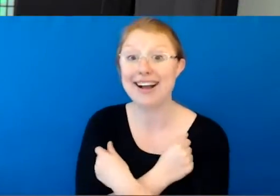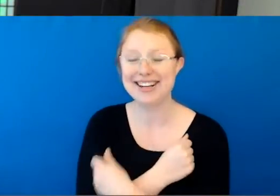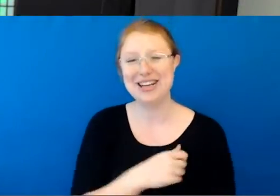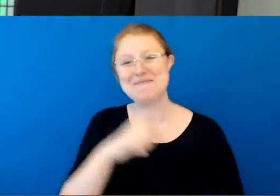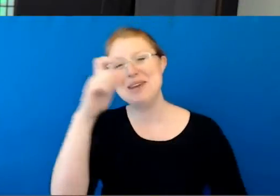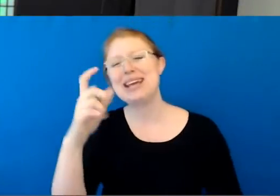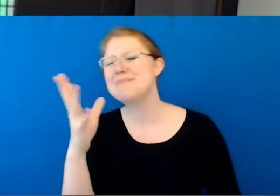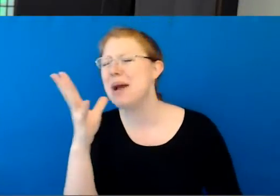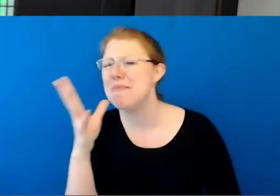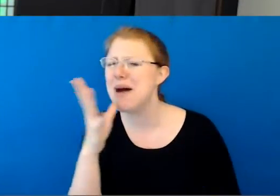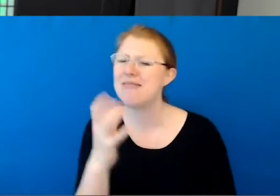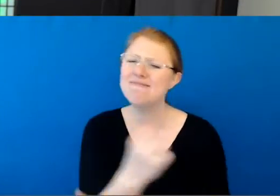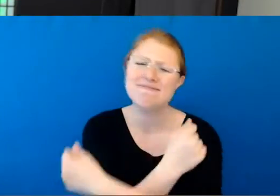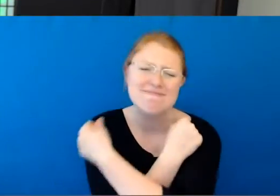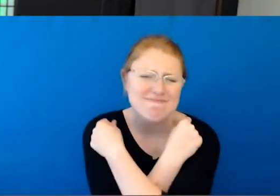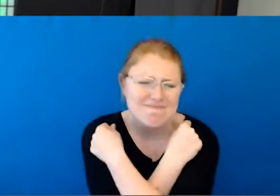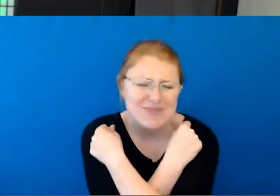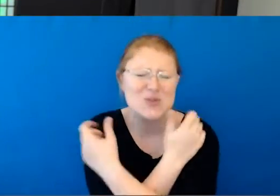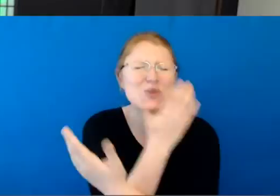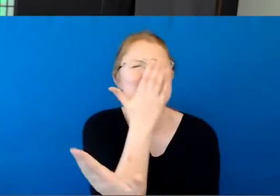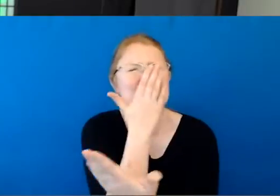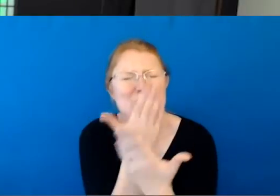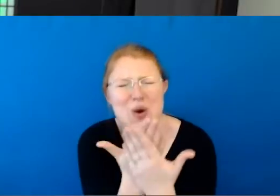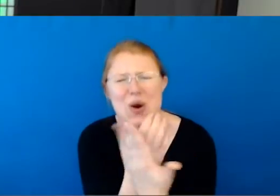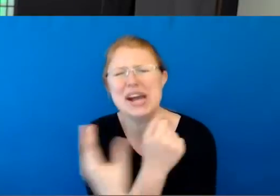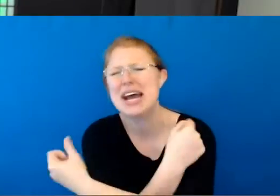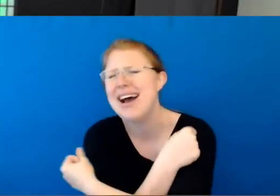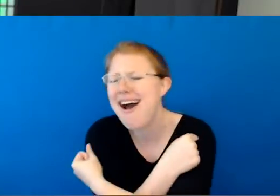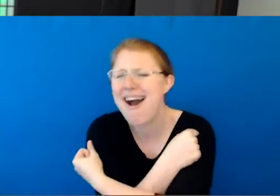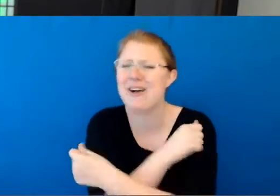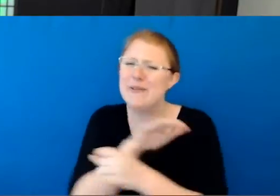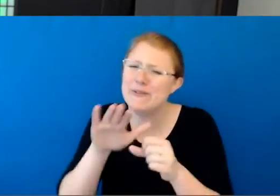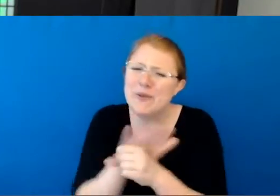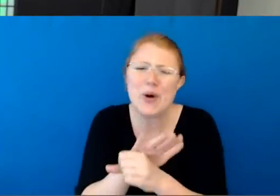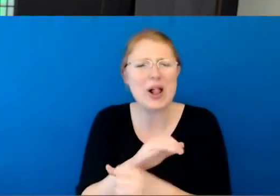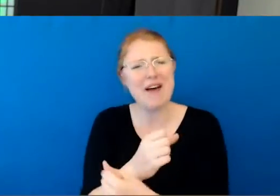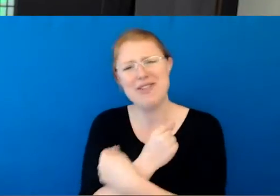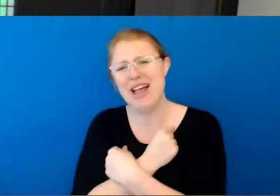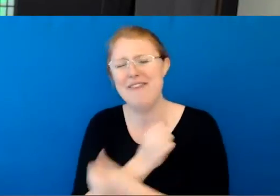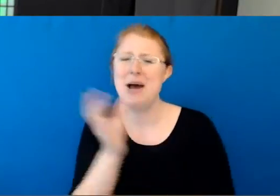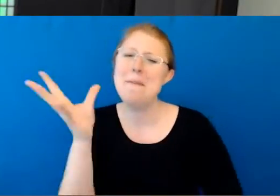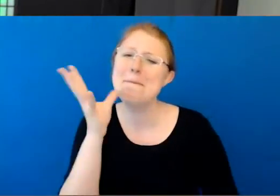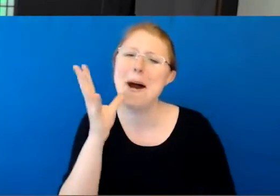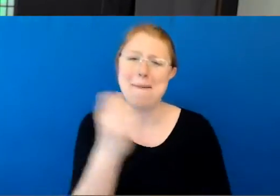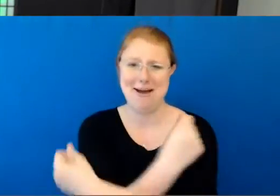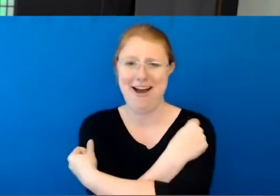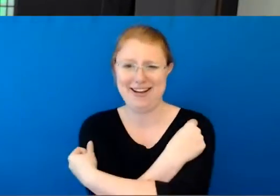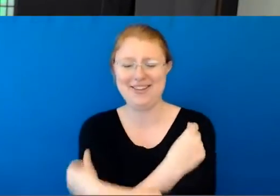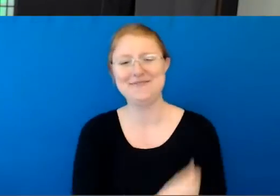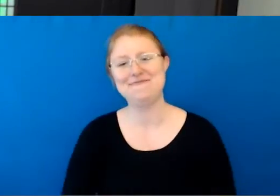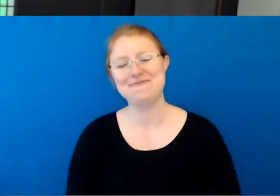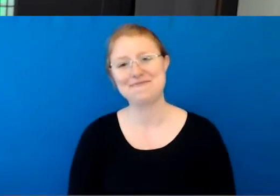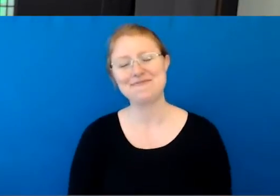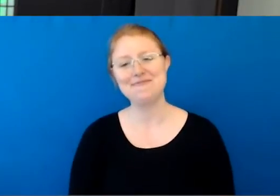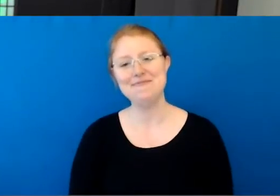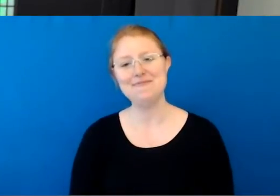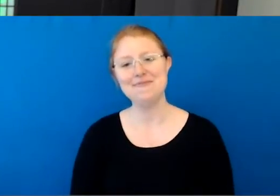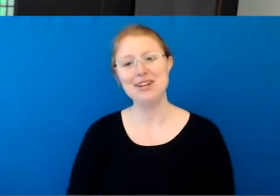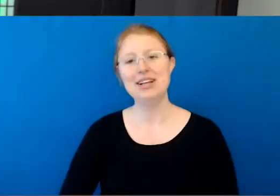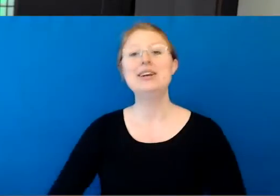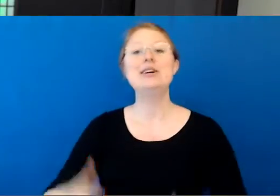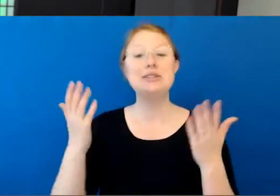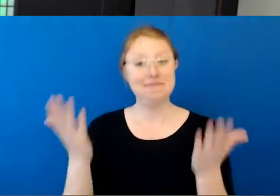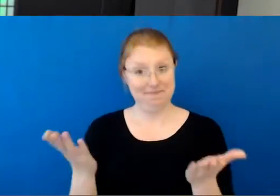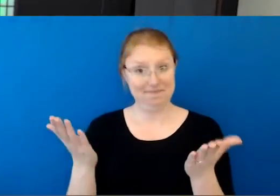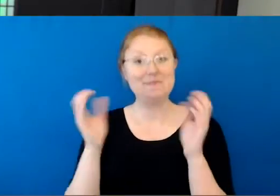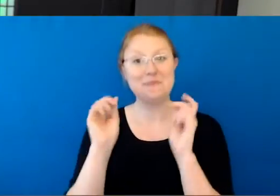hug you. And, you know, the first time, some of my friends were always like, oh, man, that's weird, really. But I'll tell you what, every time they came back to the house, the first thing they'd be looking for is